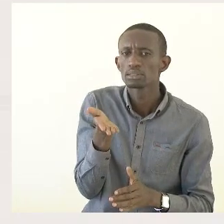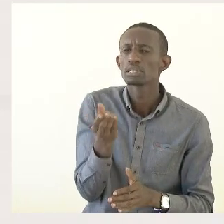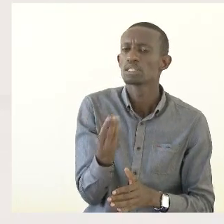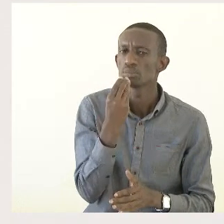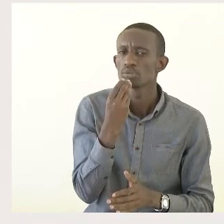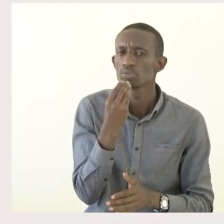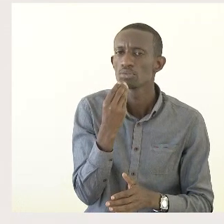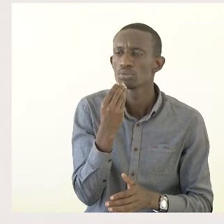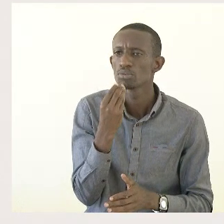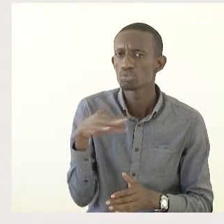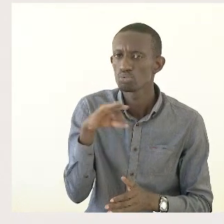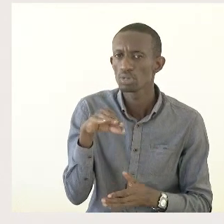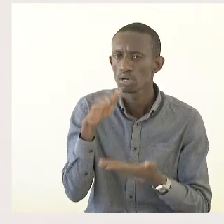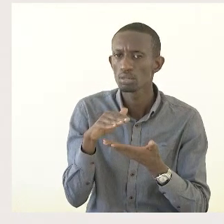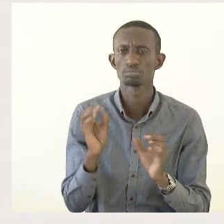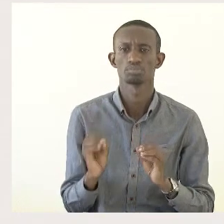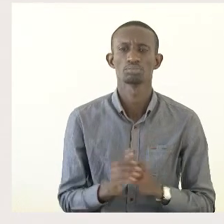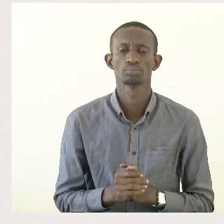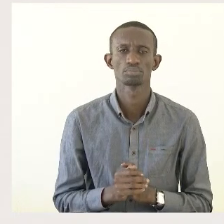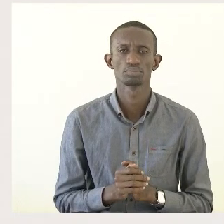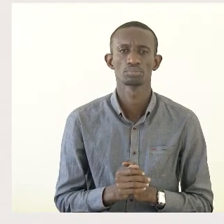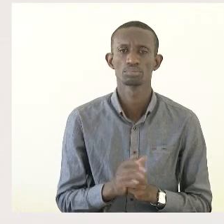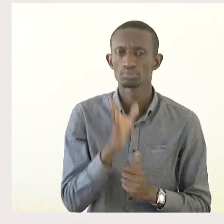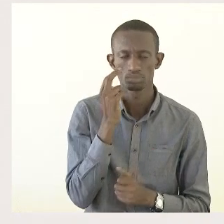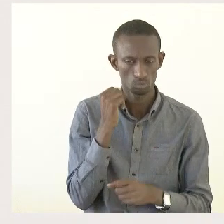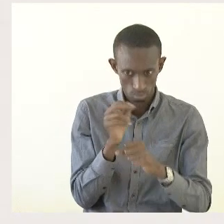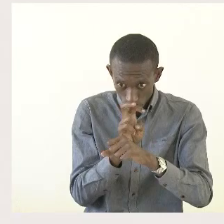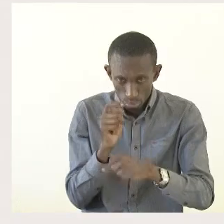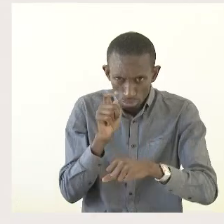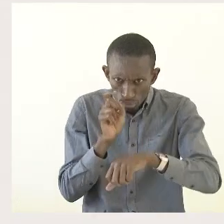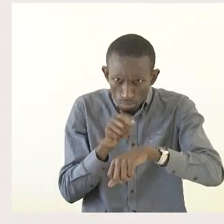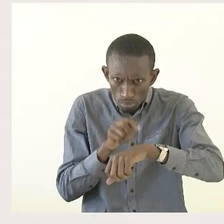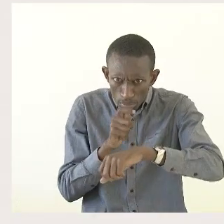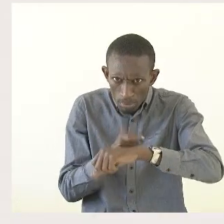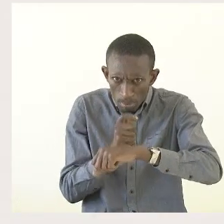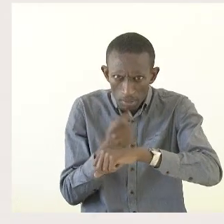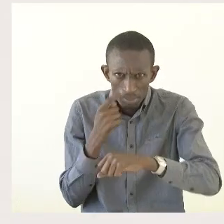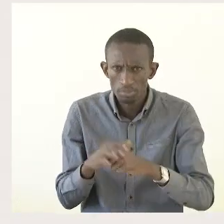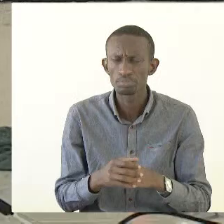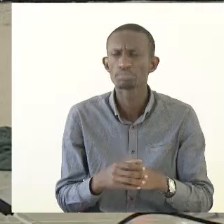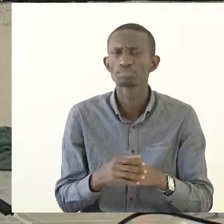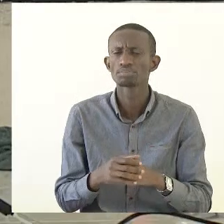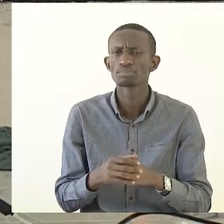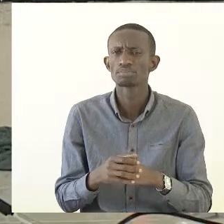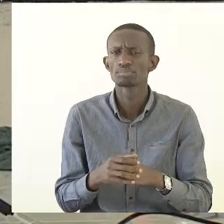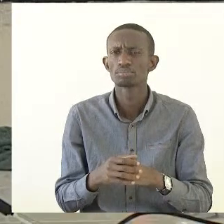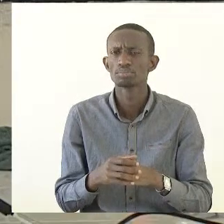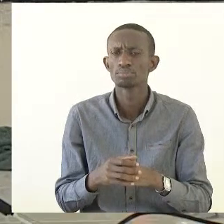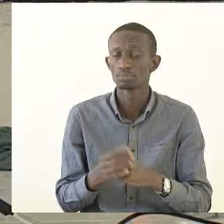sample. Let's go testing about proteins, which is a practical 2. You have seen practical 1 was